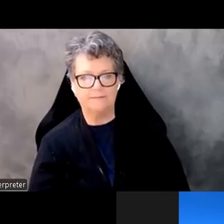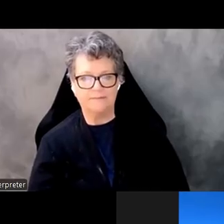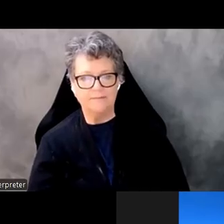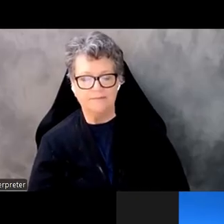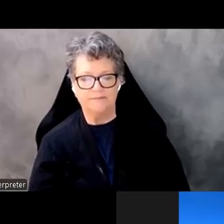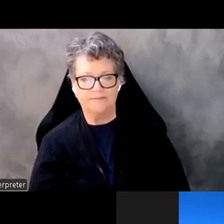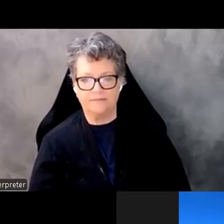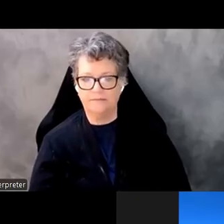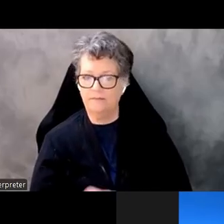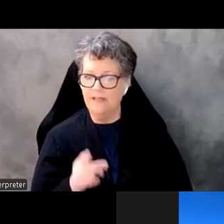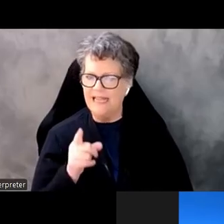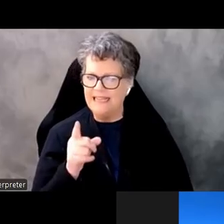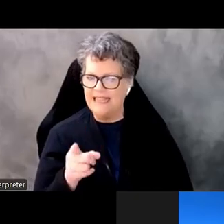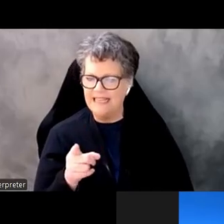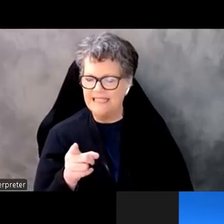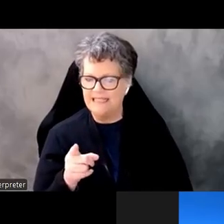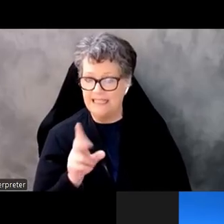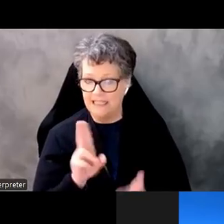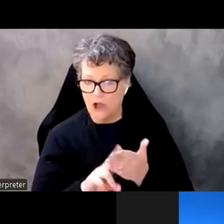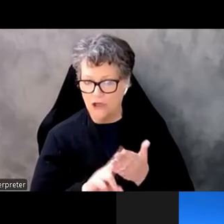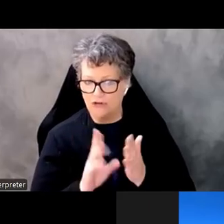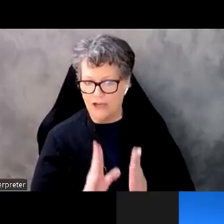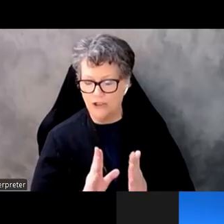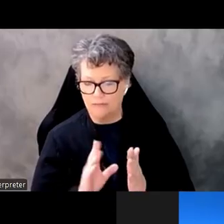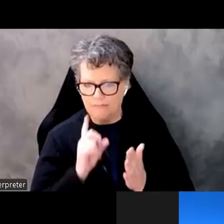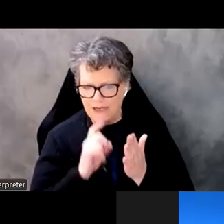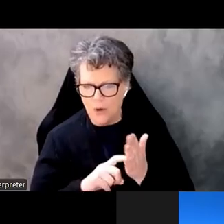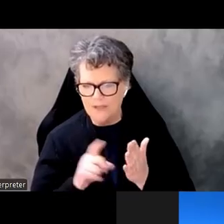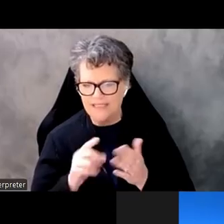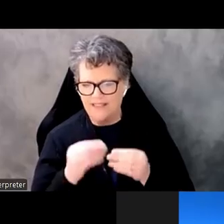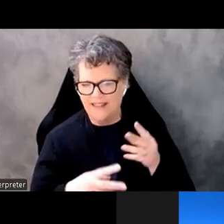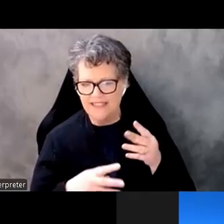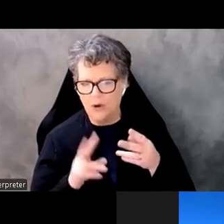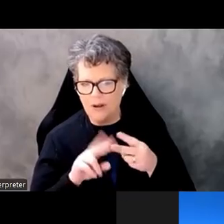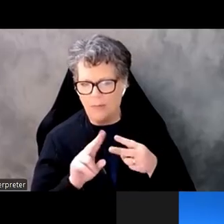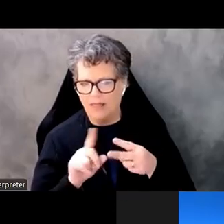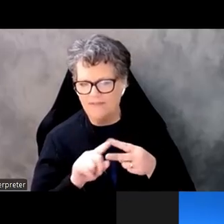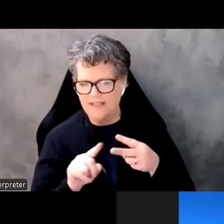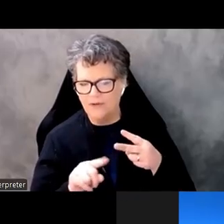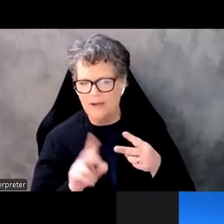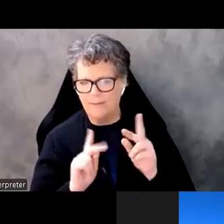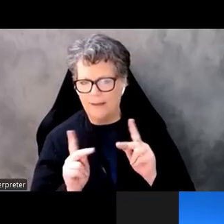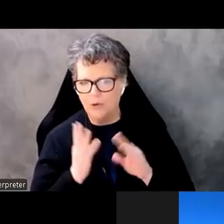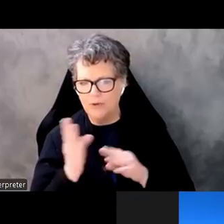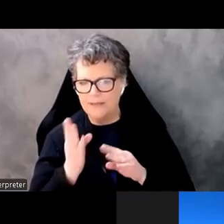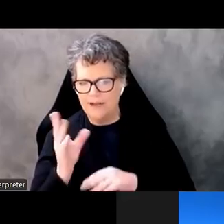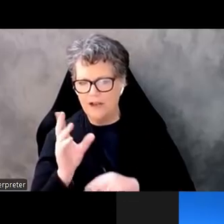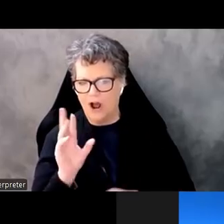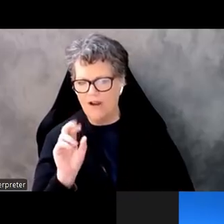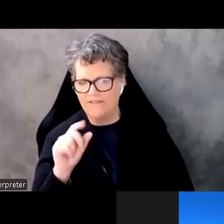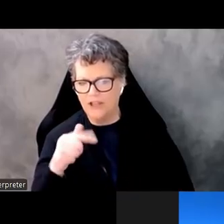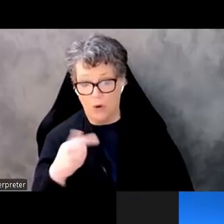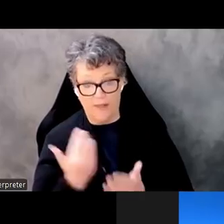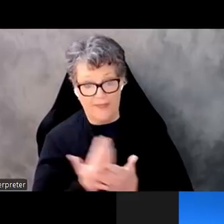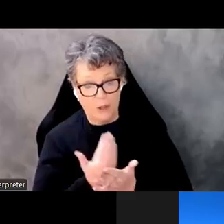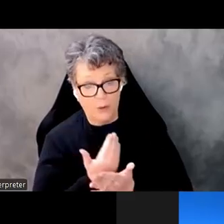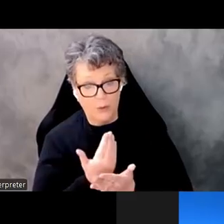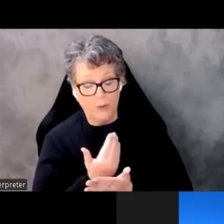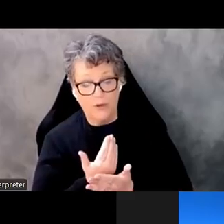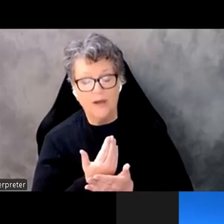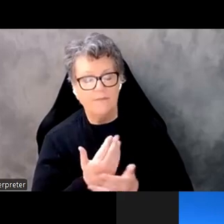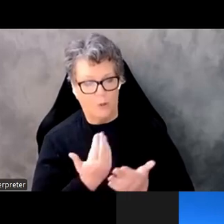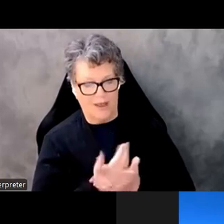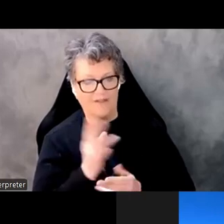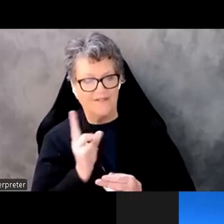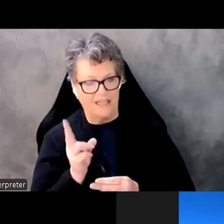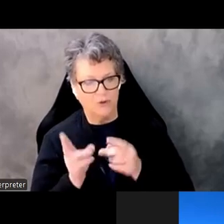And are these, this contractor, I noticed in the list there were a couple different people who submitted RFQs. Are they new or are they? We have a